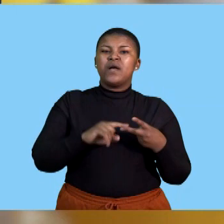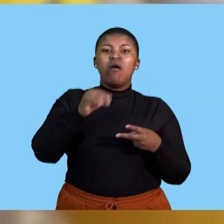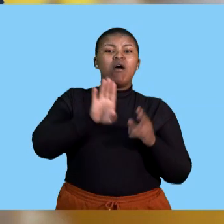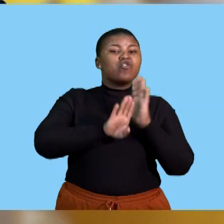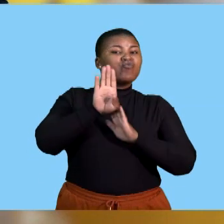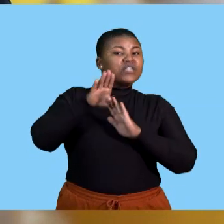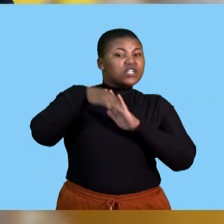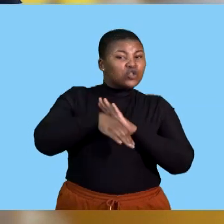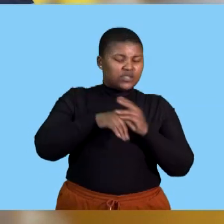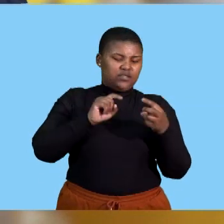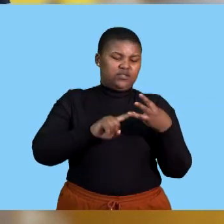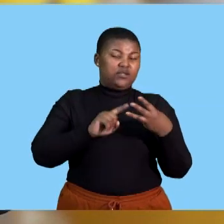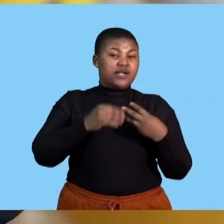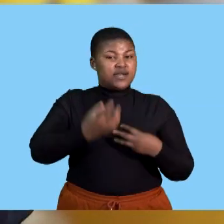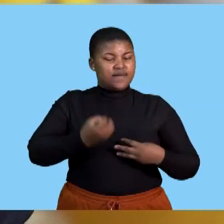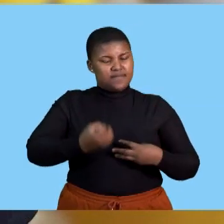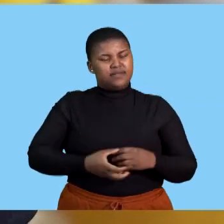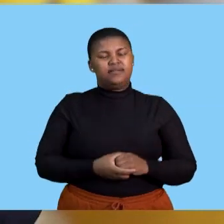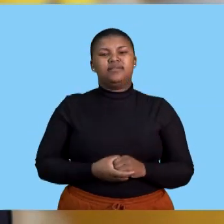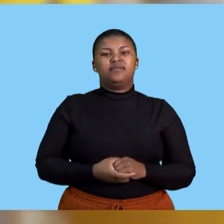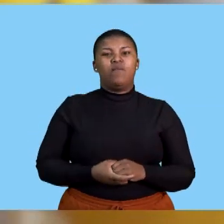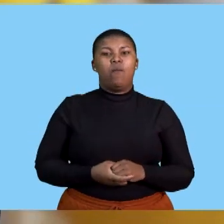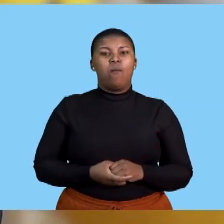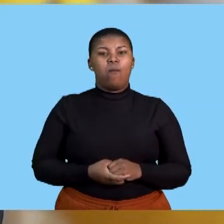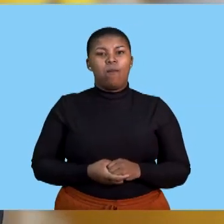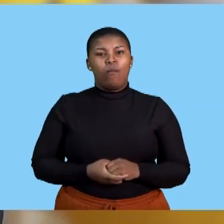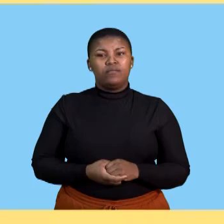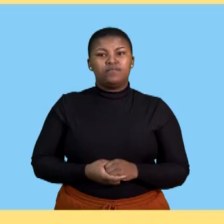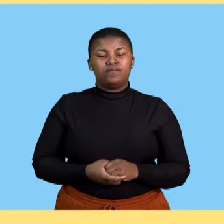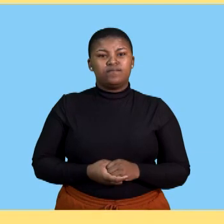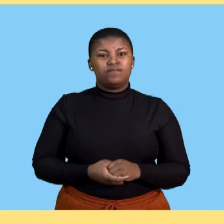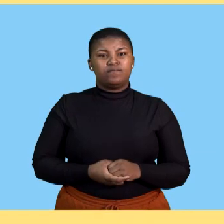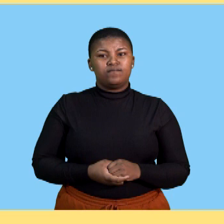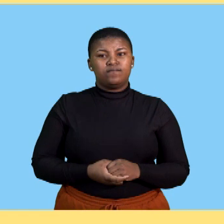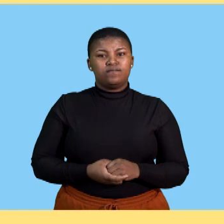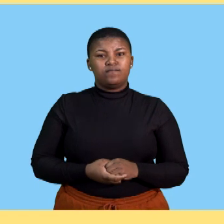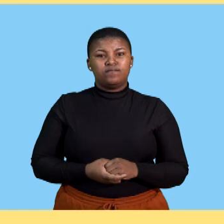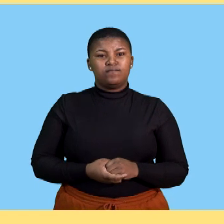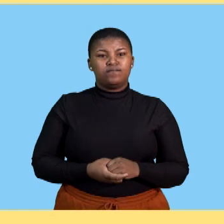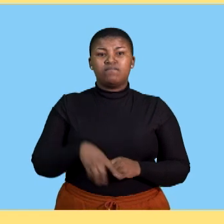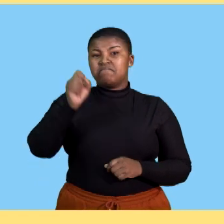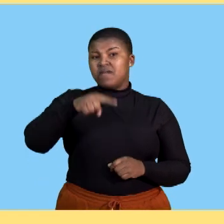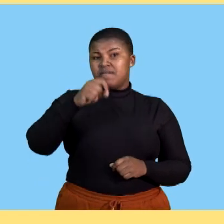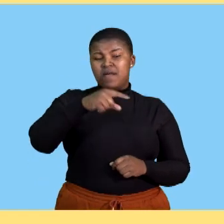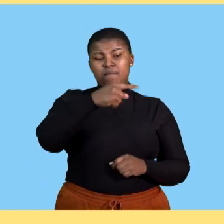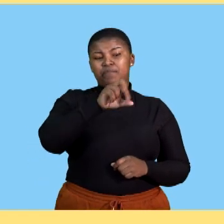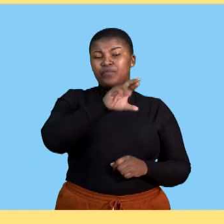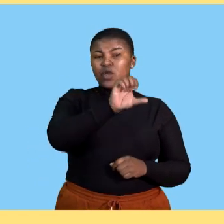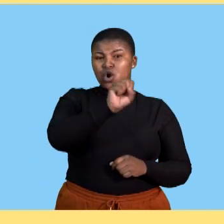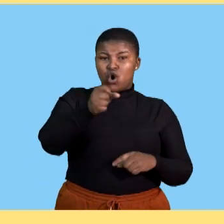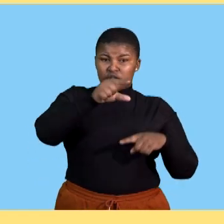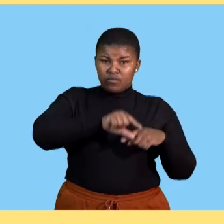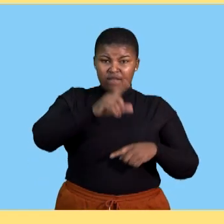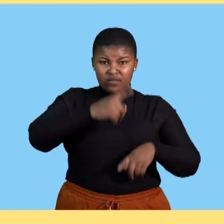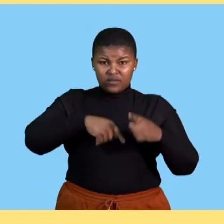need the trend, and I need the figures. So I have my name, gross profit on sales, has increased. That